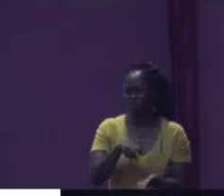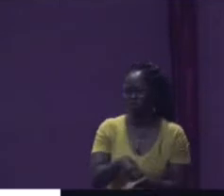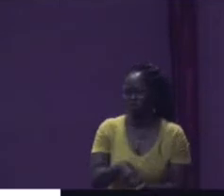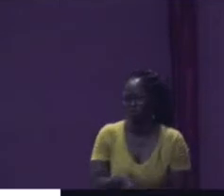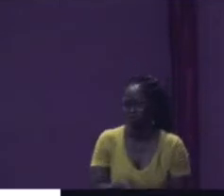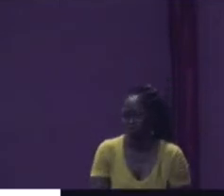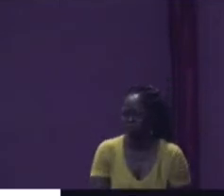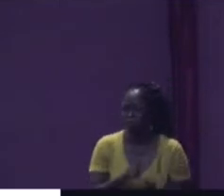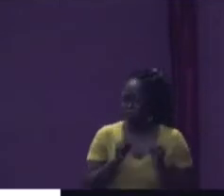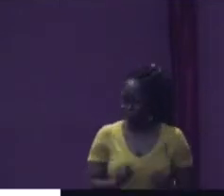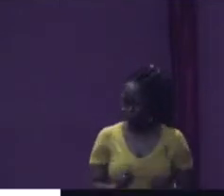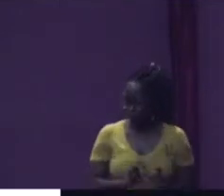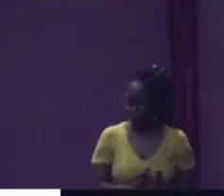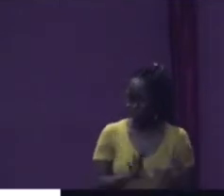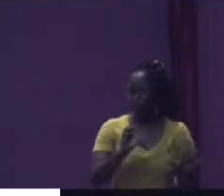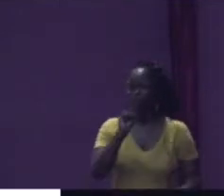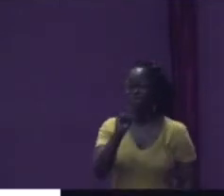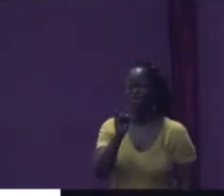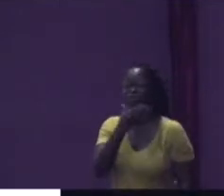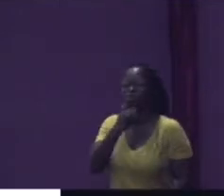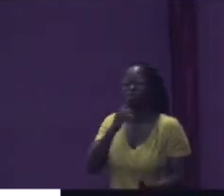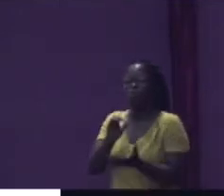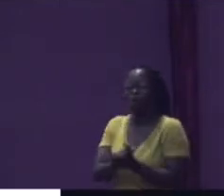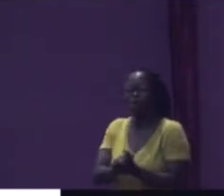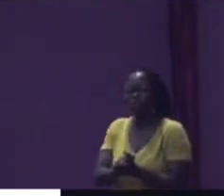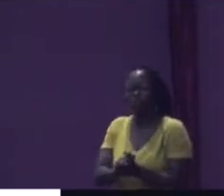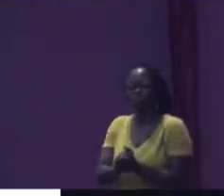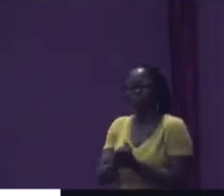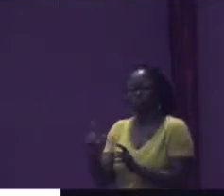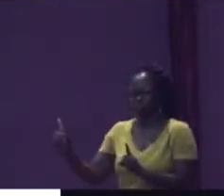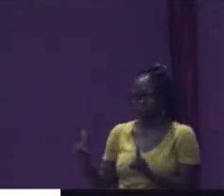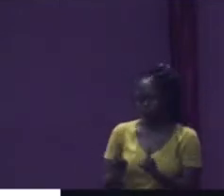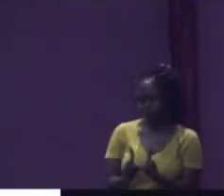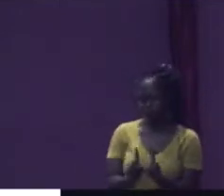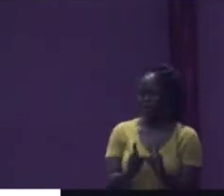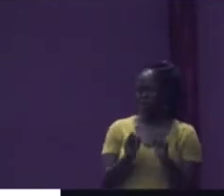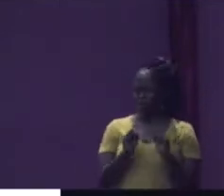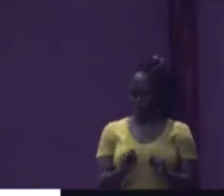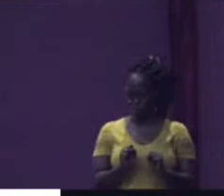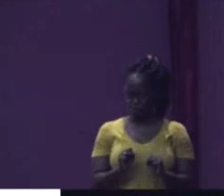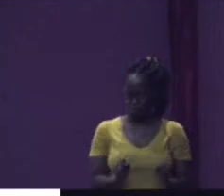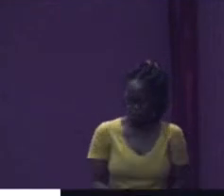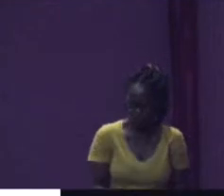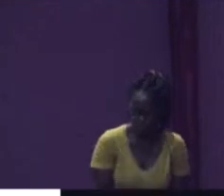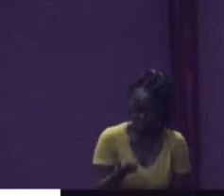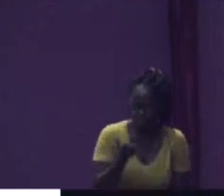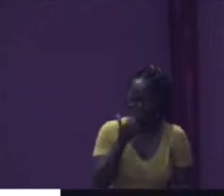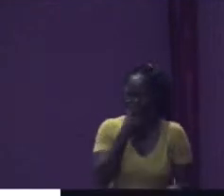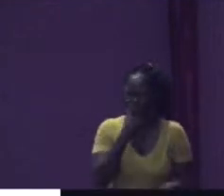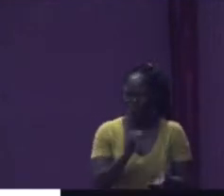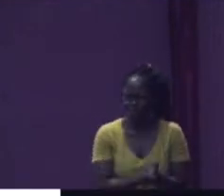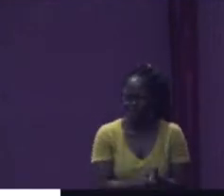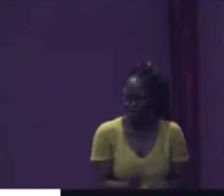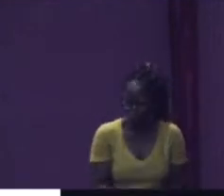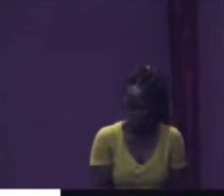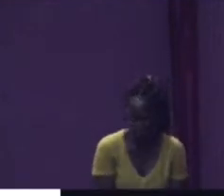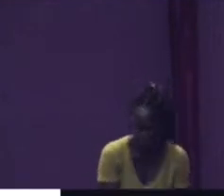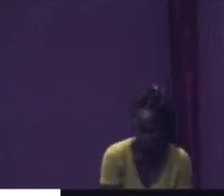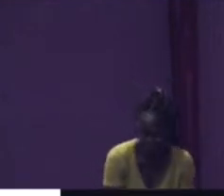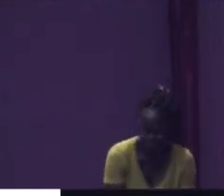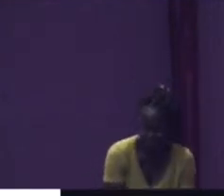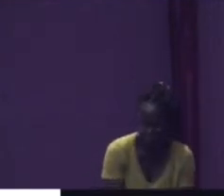present, he will support the woman from behind while she sort of leans against him. So you